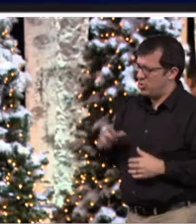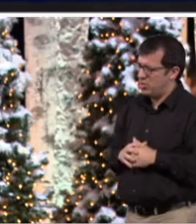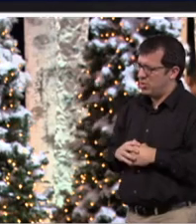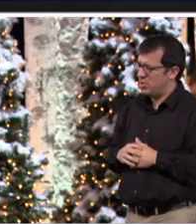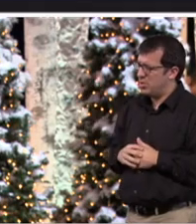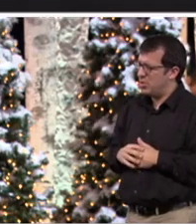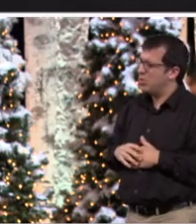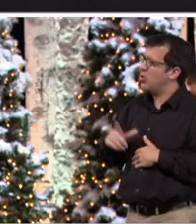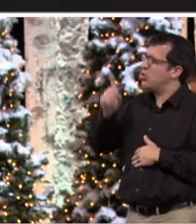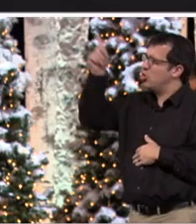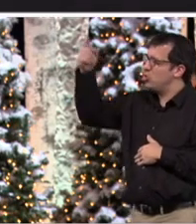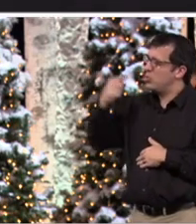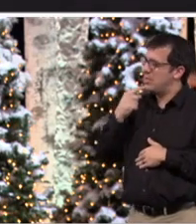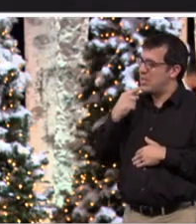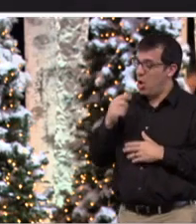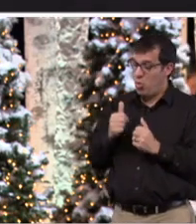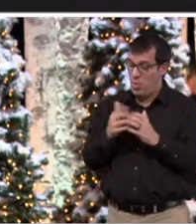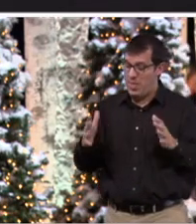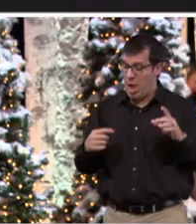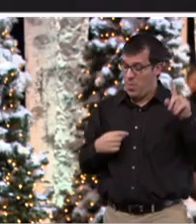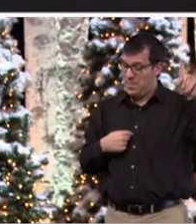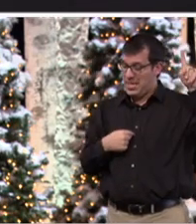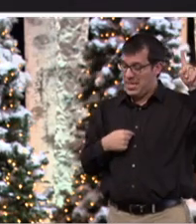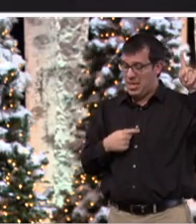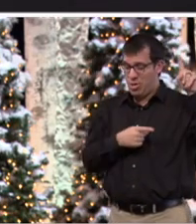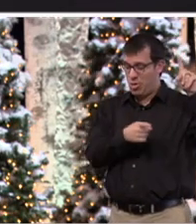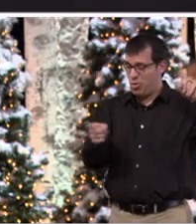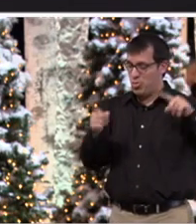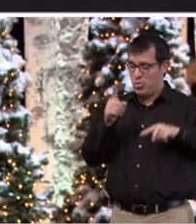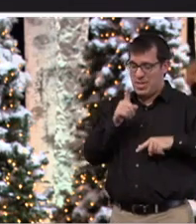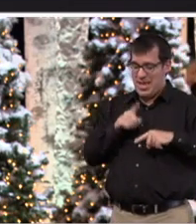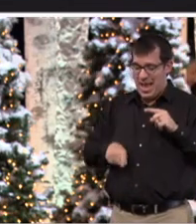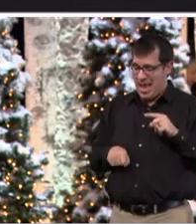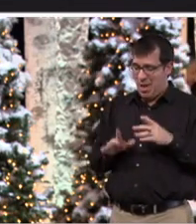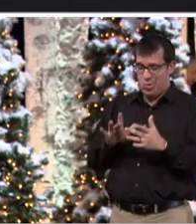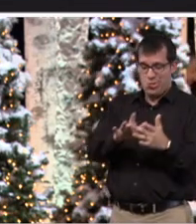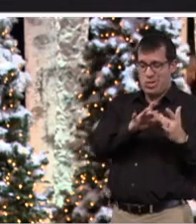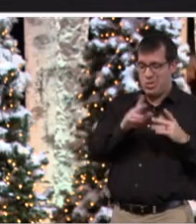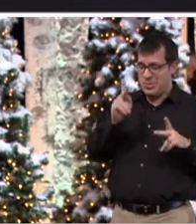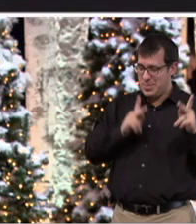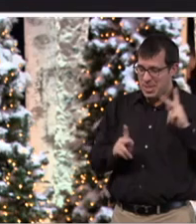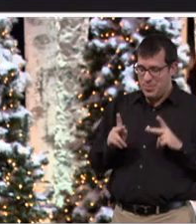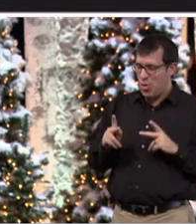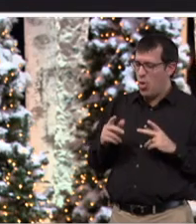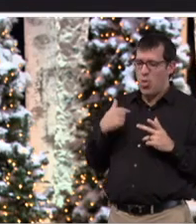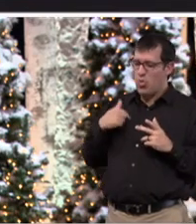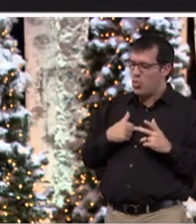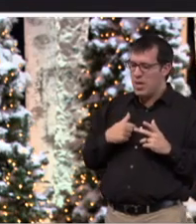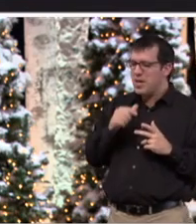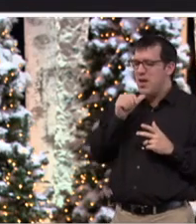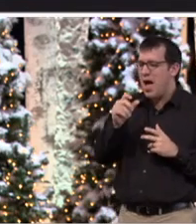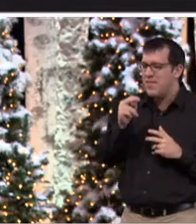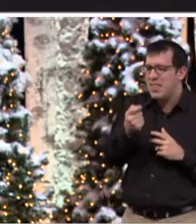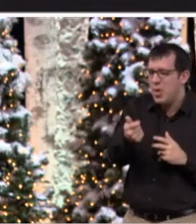You said, without me, you cannot bear fruit. Not that we'll have little fruit, that we can't bear any